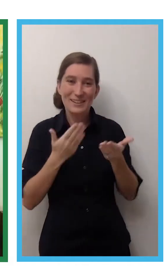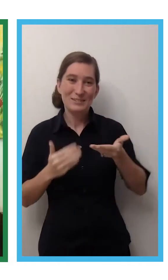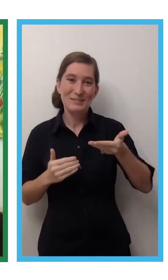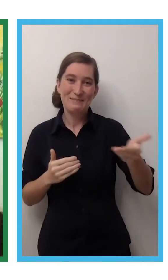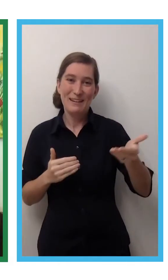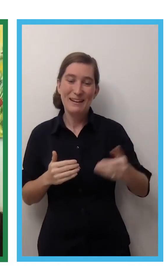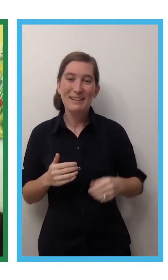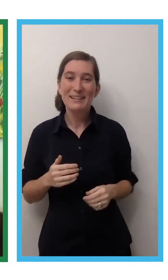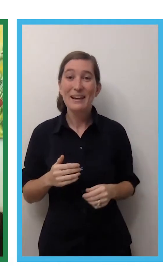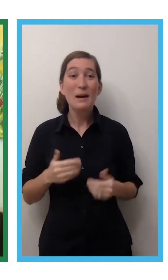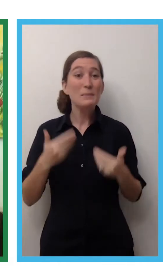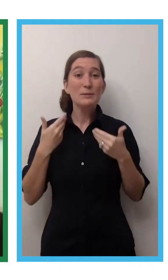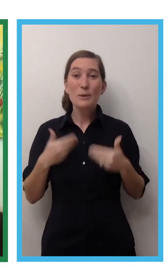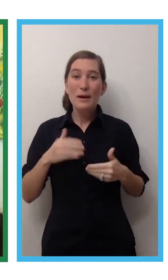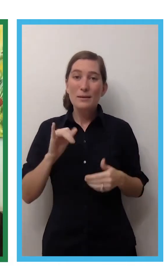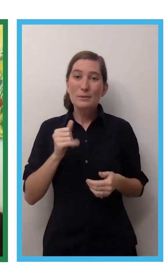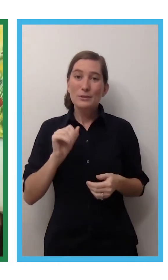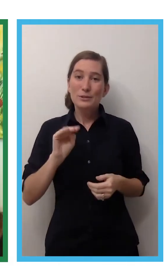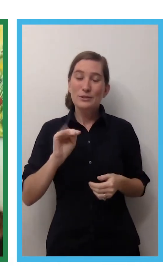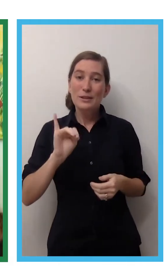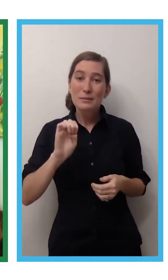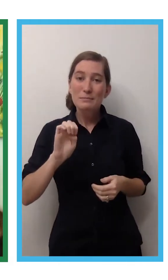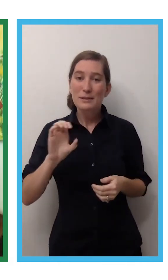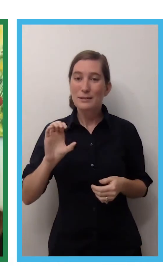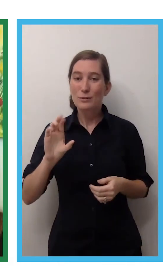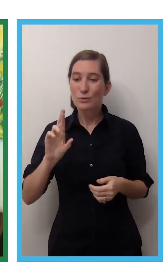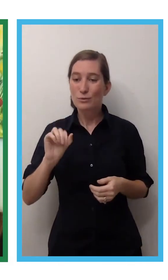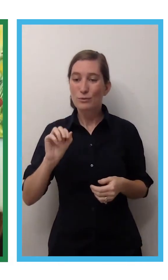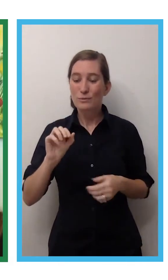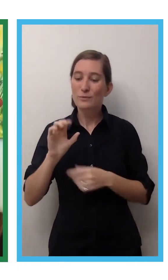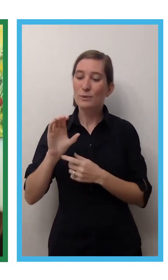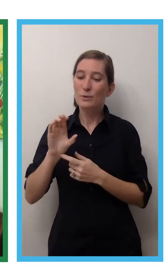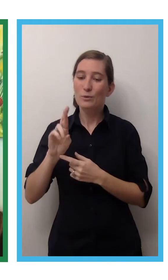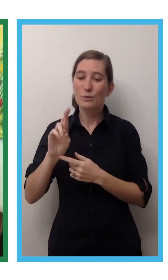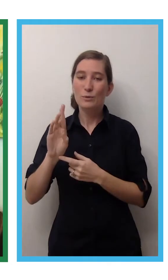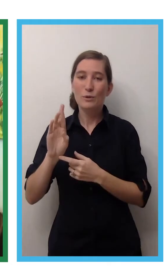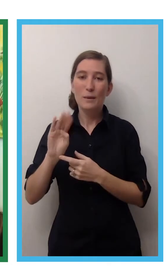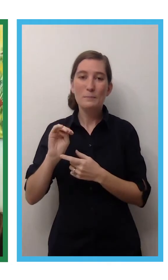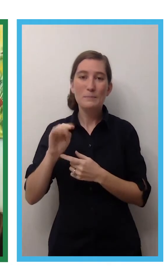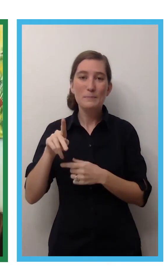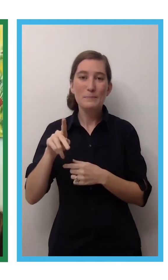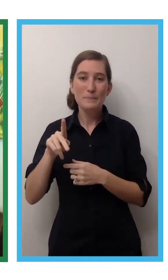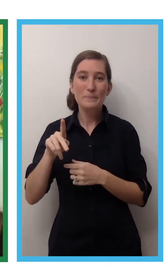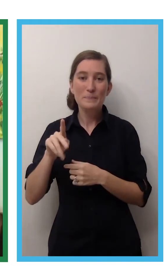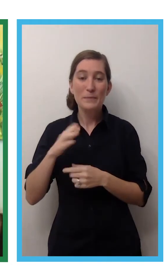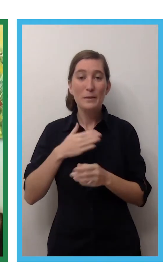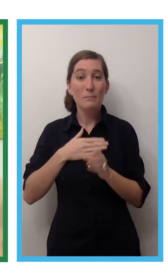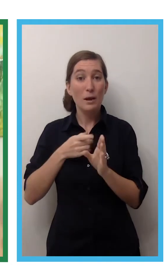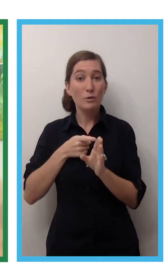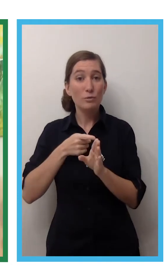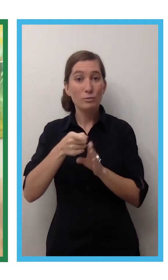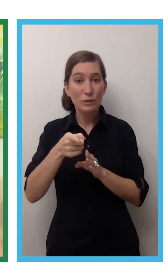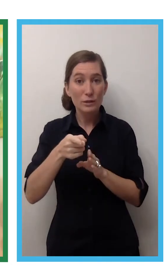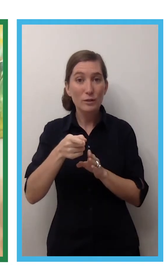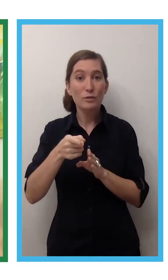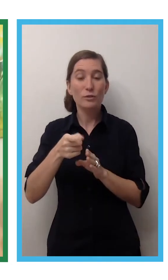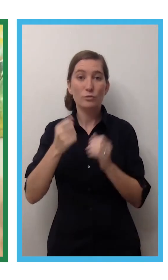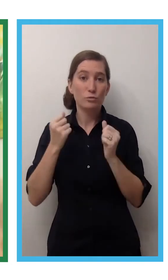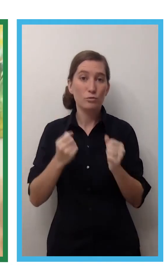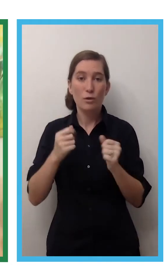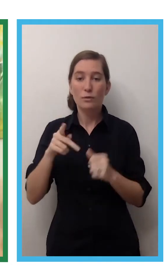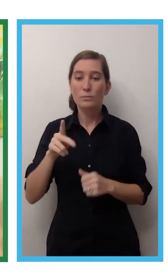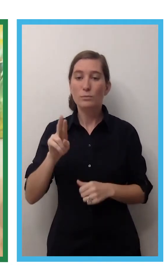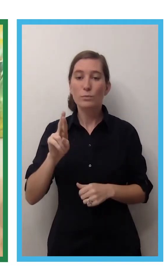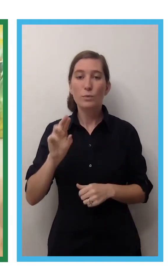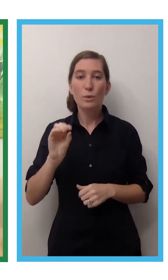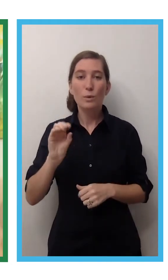Crump, and my career began in procurement. That's really what my background is in. And from